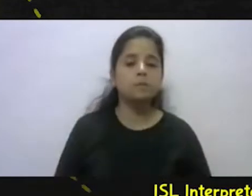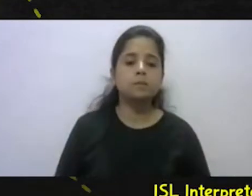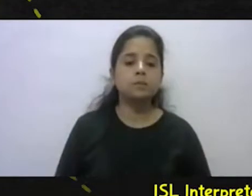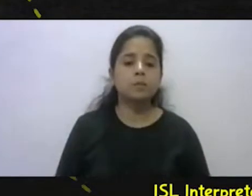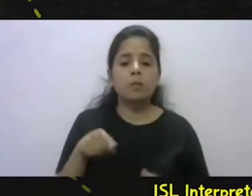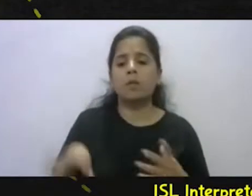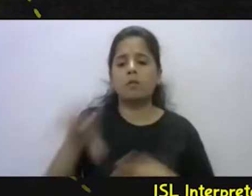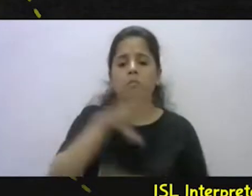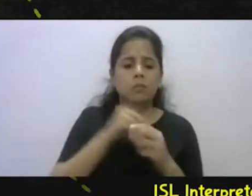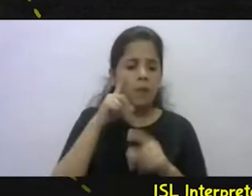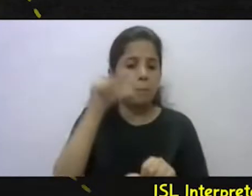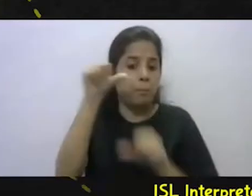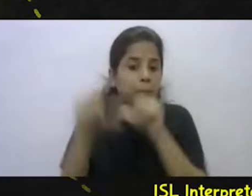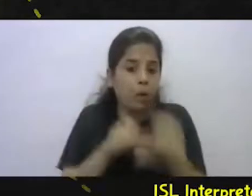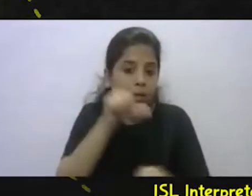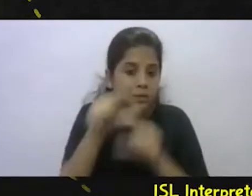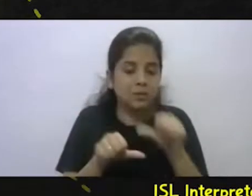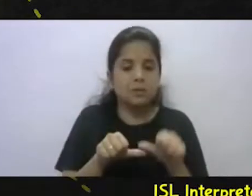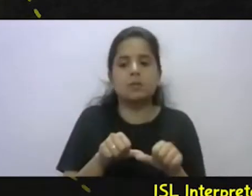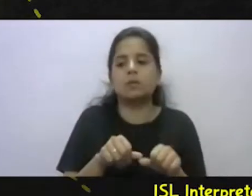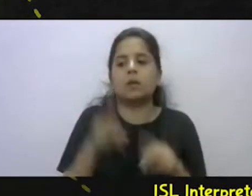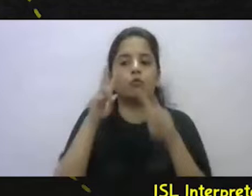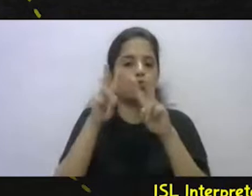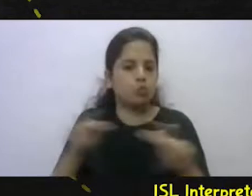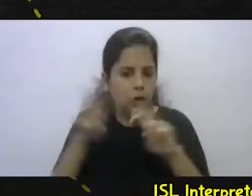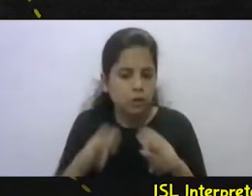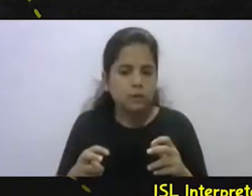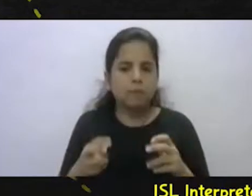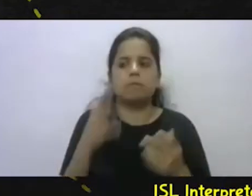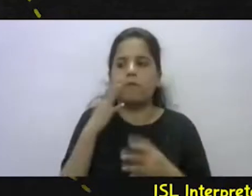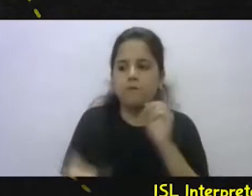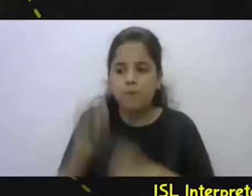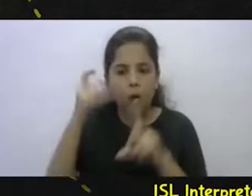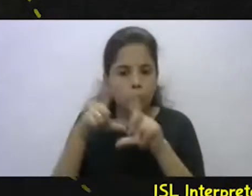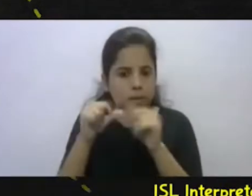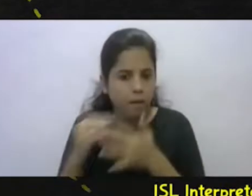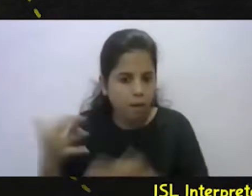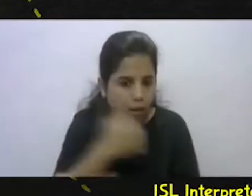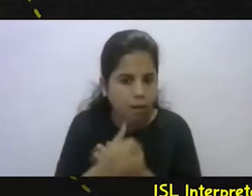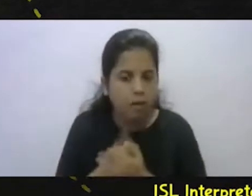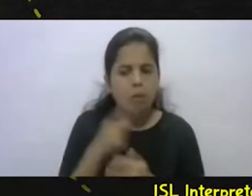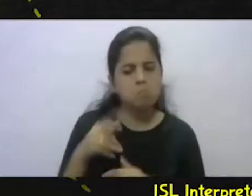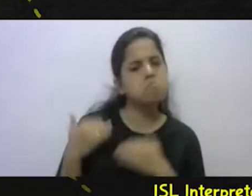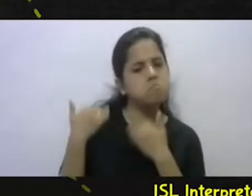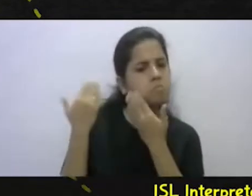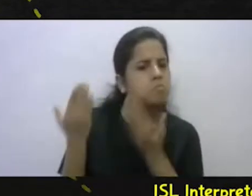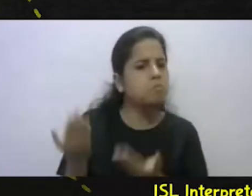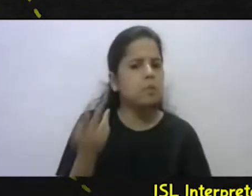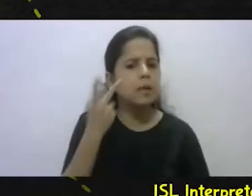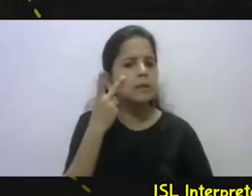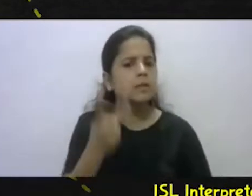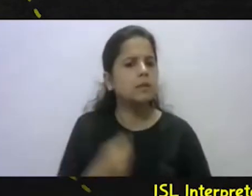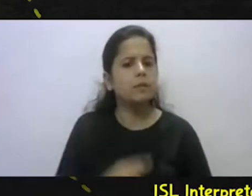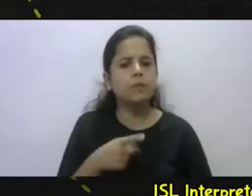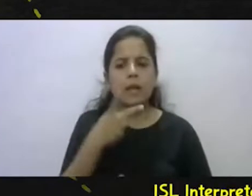entire process of researching, finding data have been seen